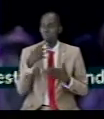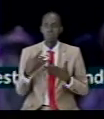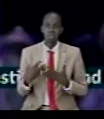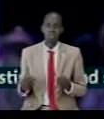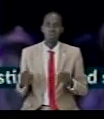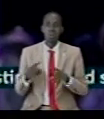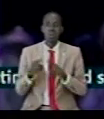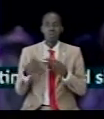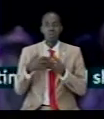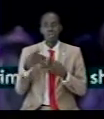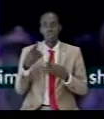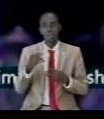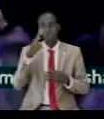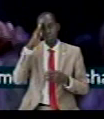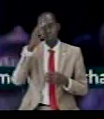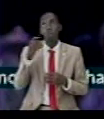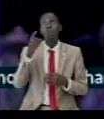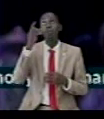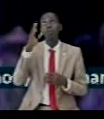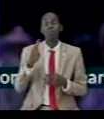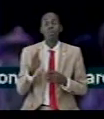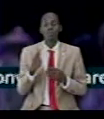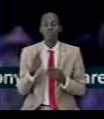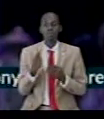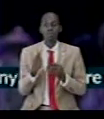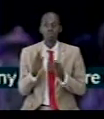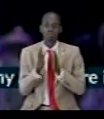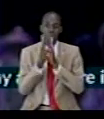of God prayer yesterday, I just decided to check it.